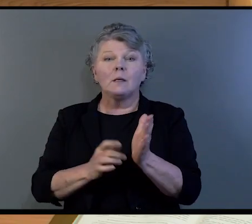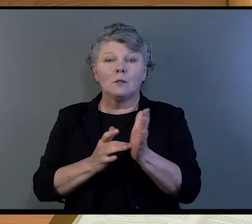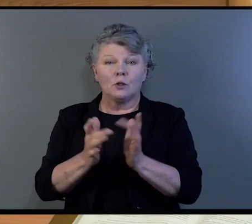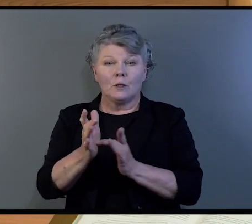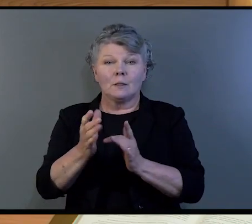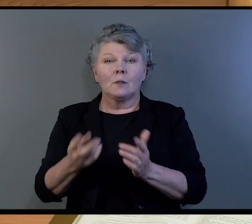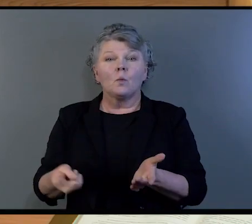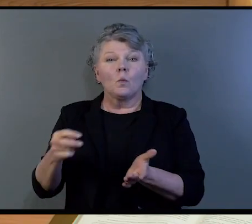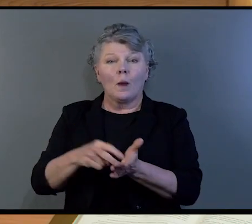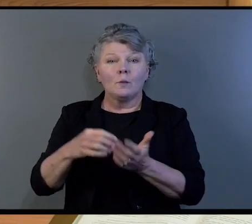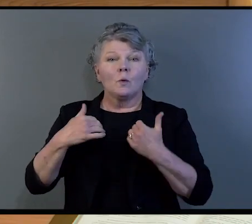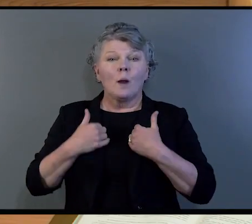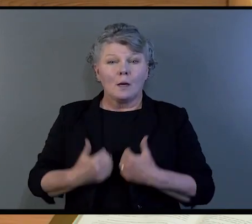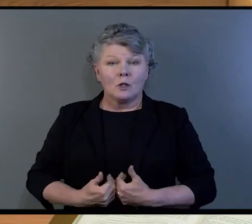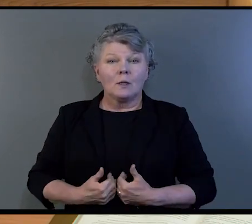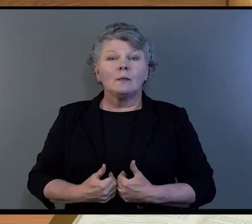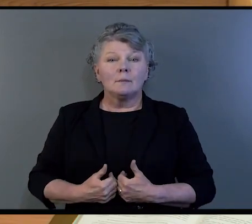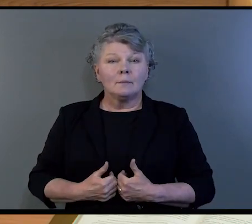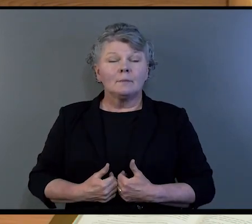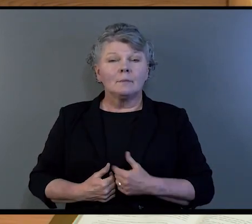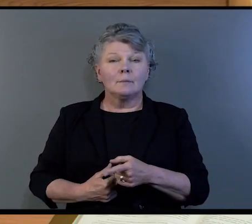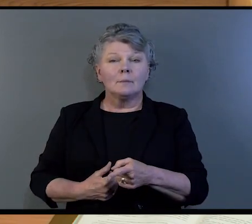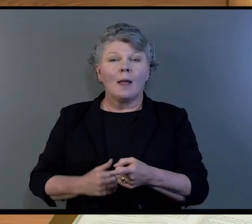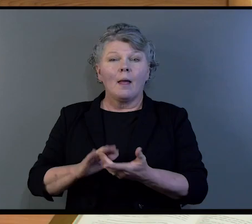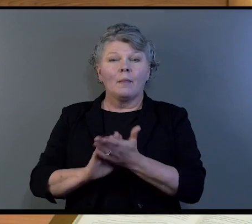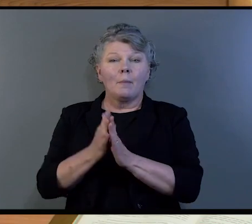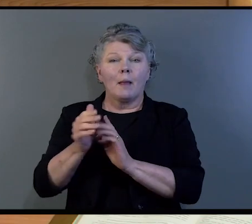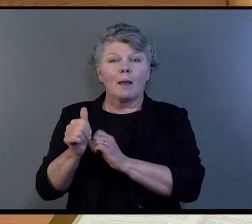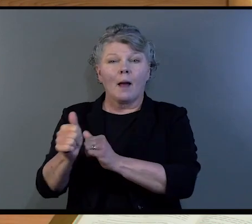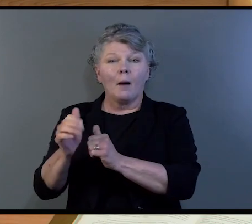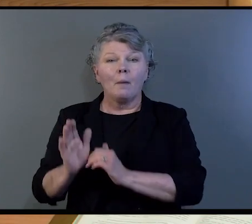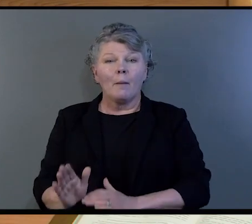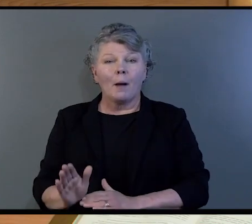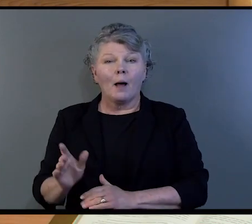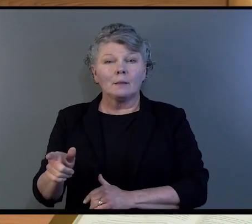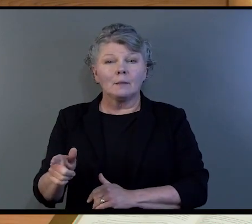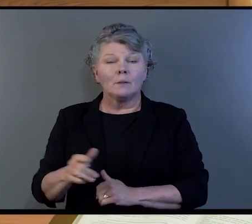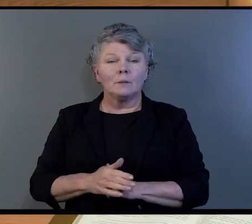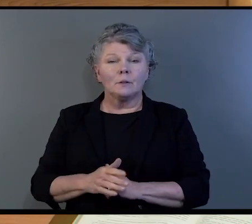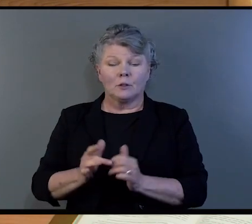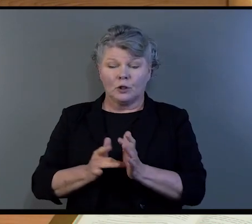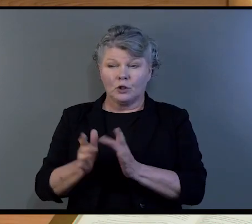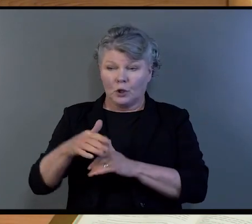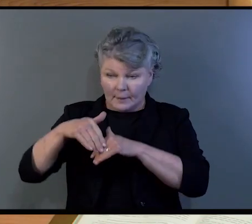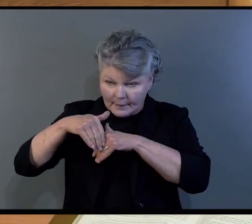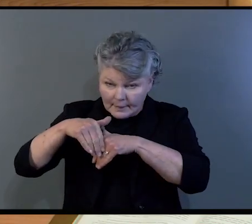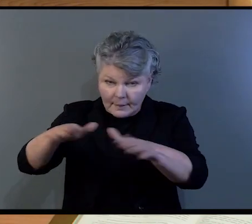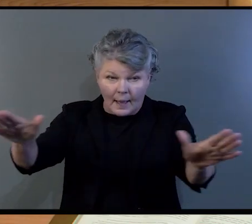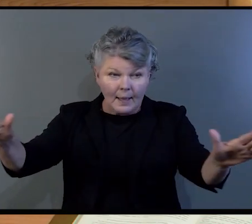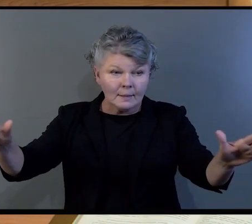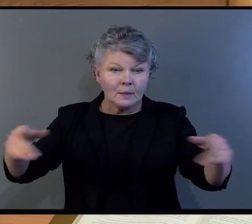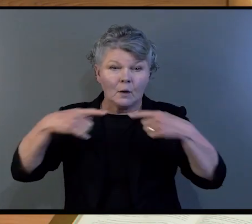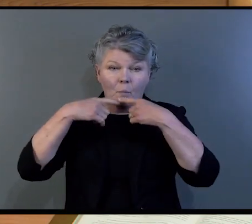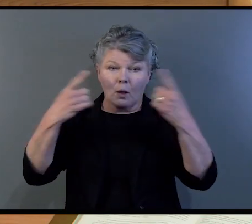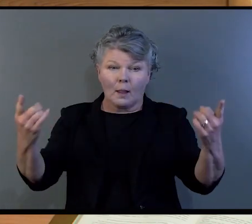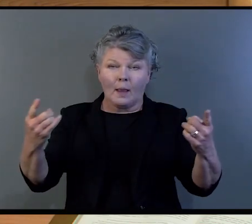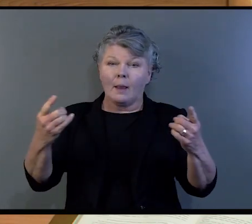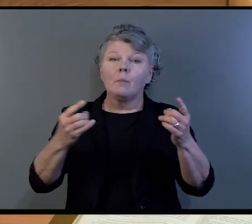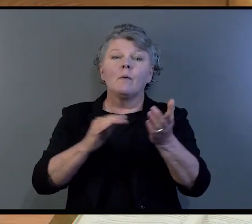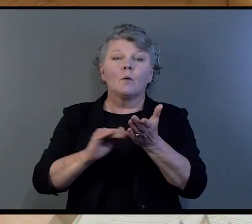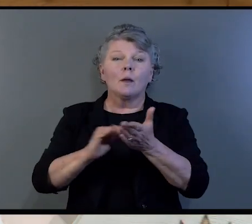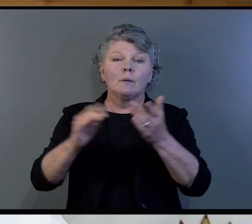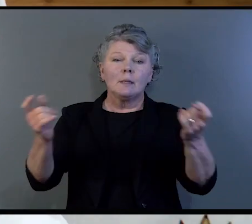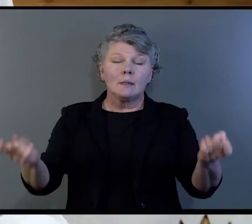resurrection from the dead that they become apostles. It's only then that Jesus sends them out to proclaim the forgiveness of